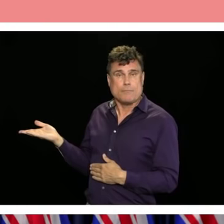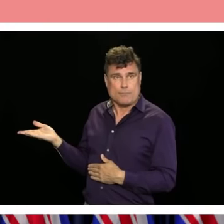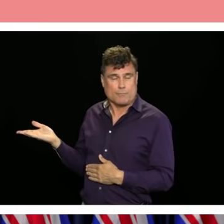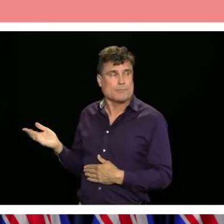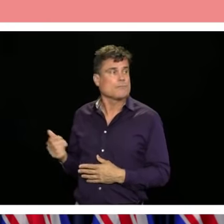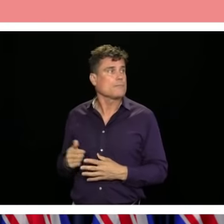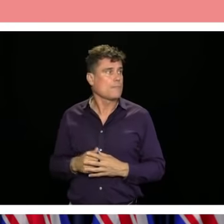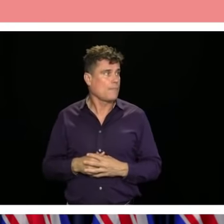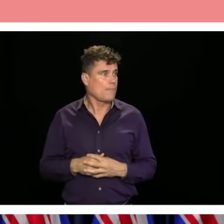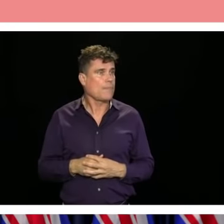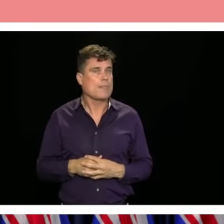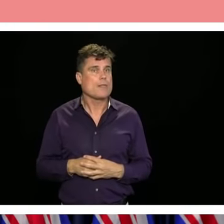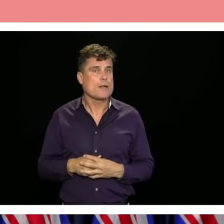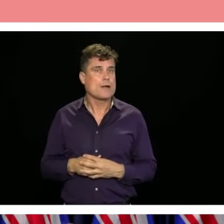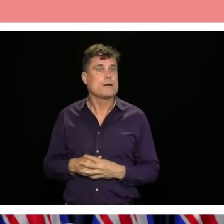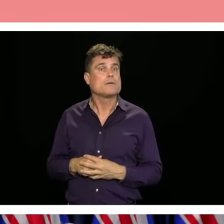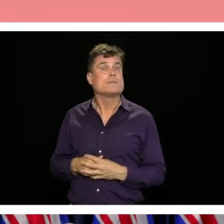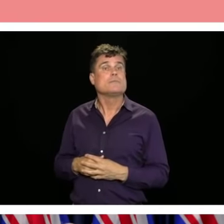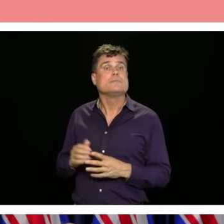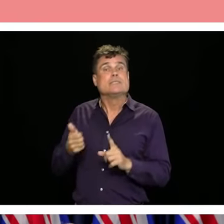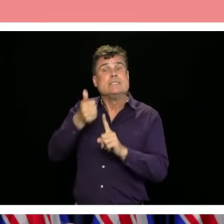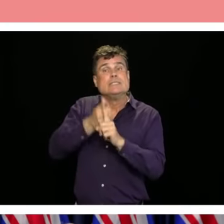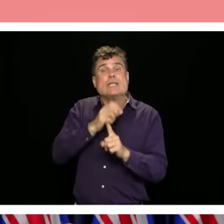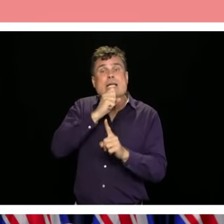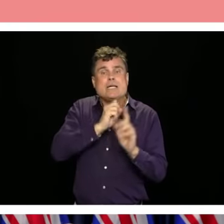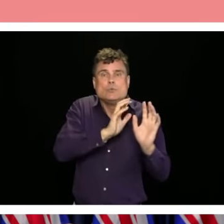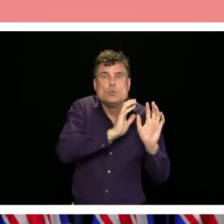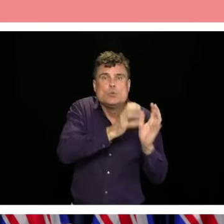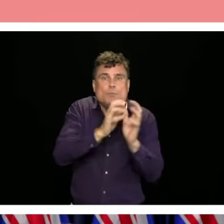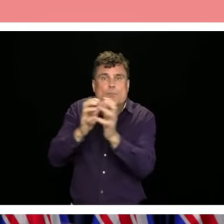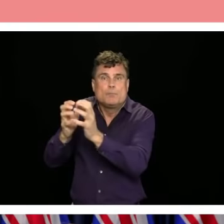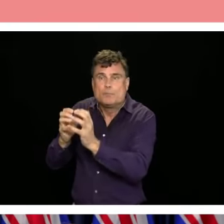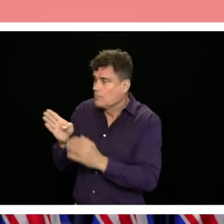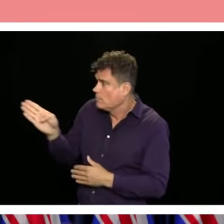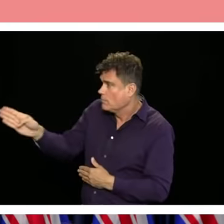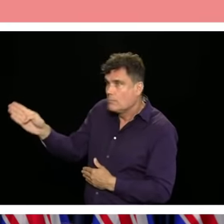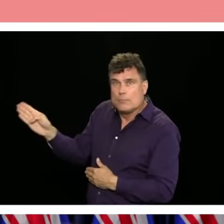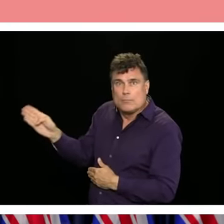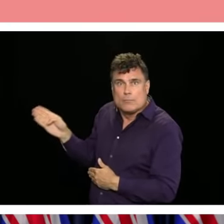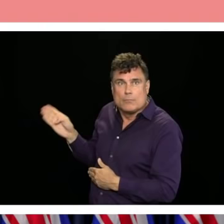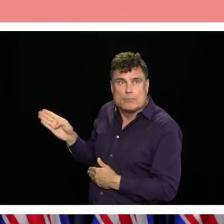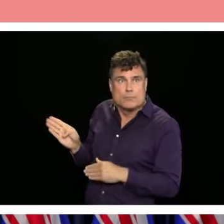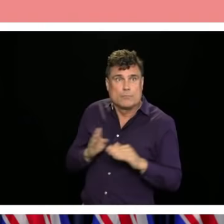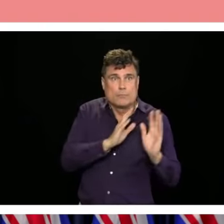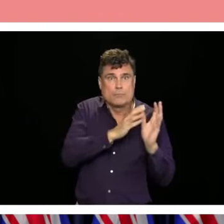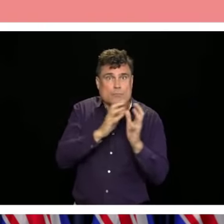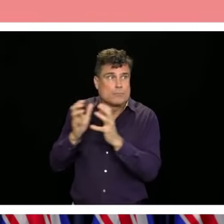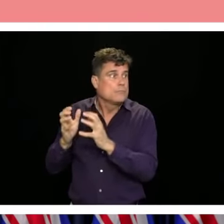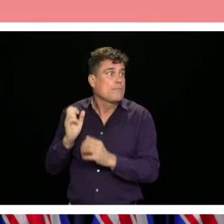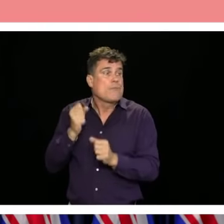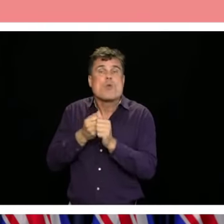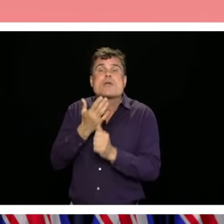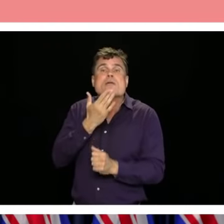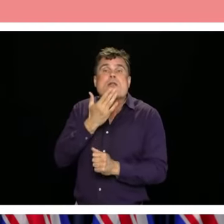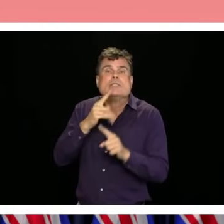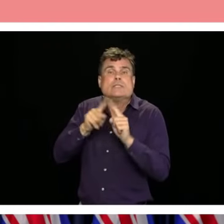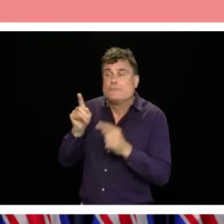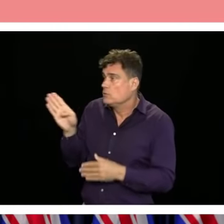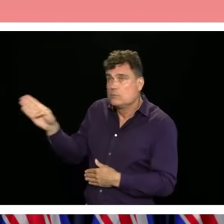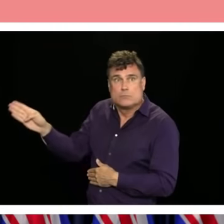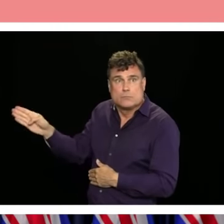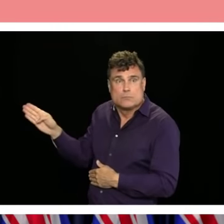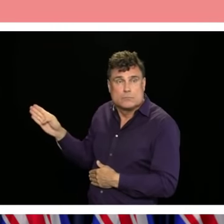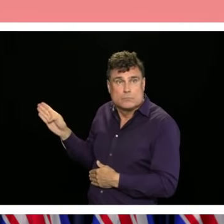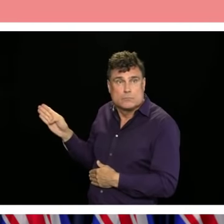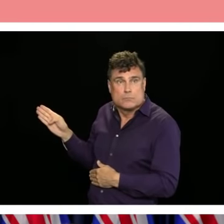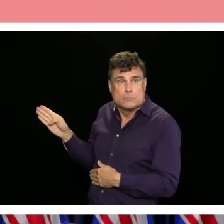this slide presents the proportion of people within each age group in the population, and we've presented this before. So we